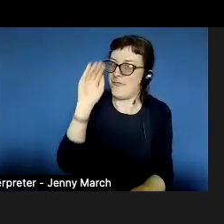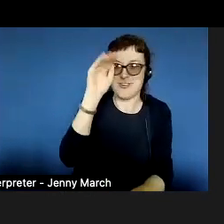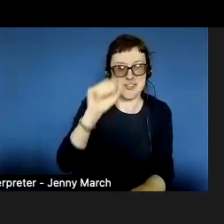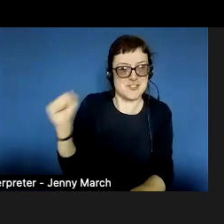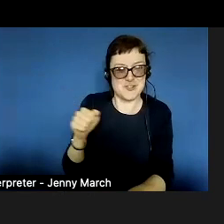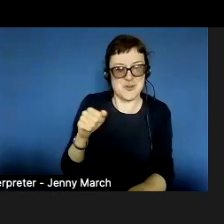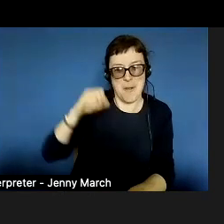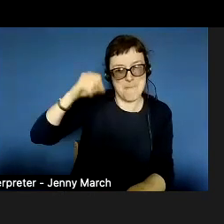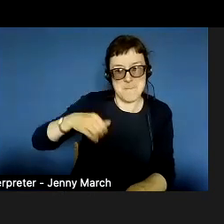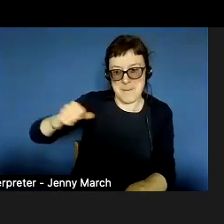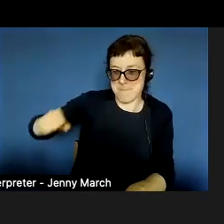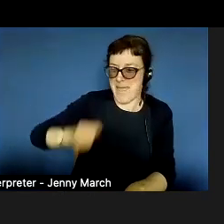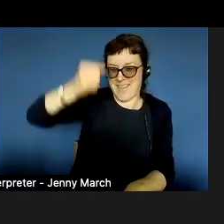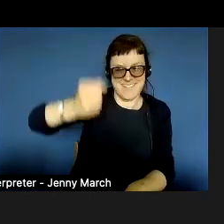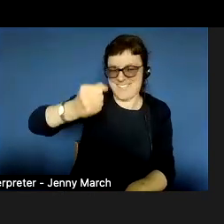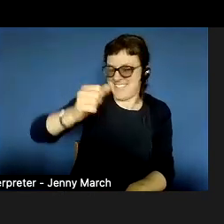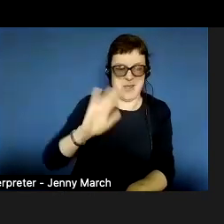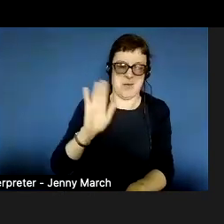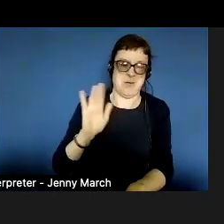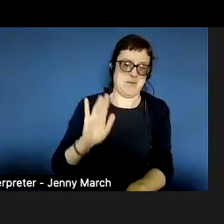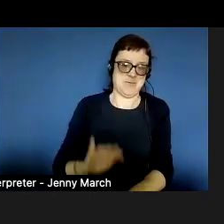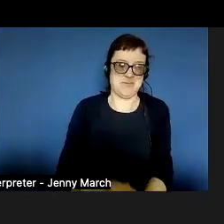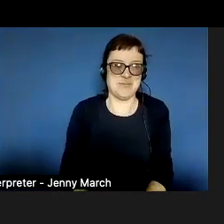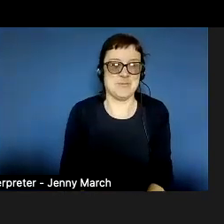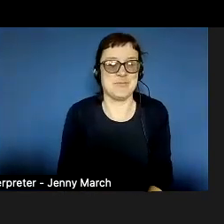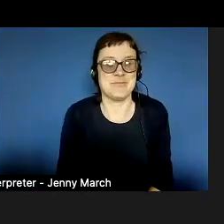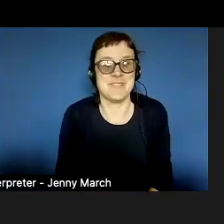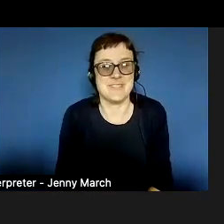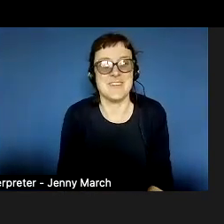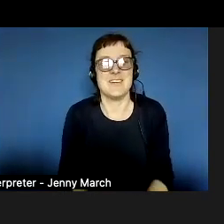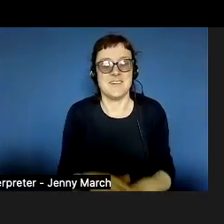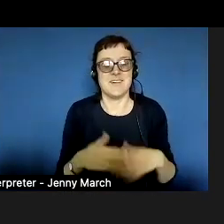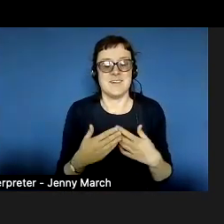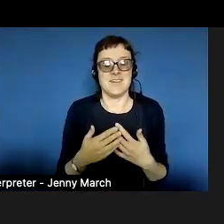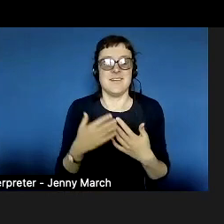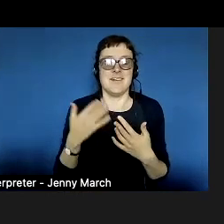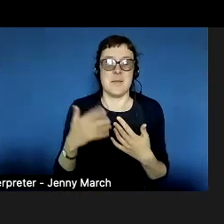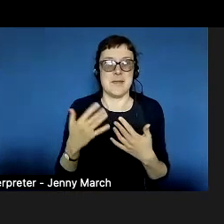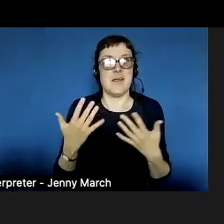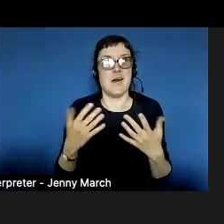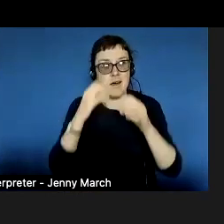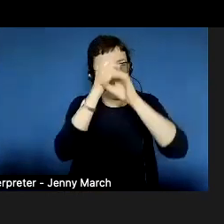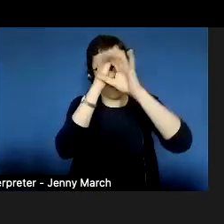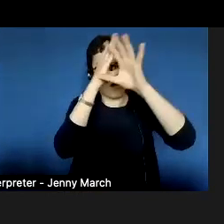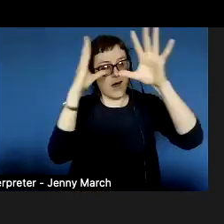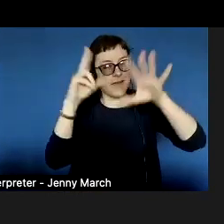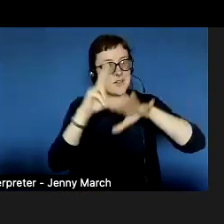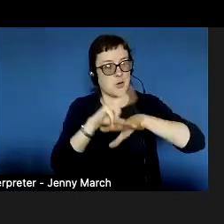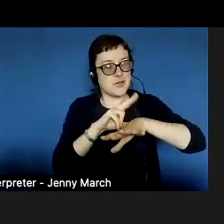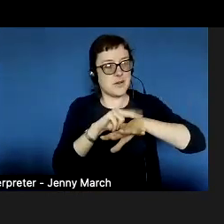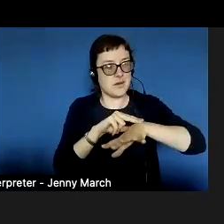the time. So we got that kind of sense of him, didn't we, that he